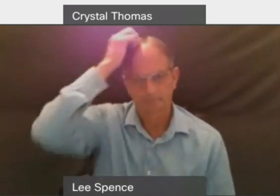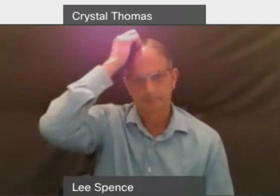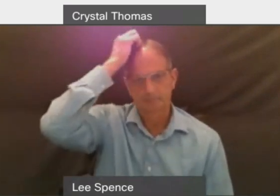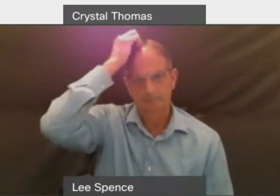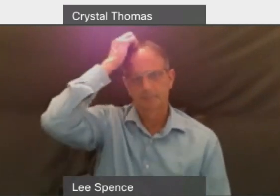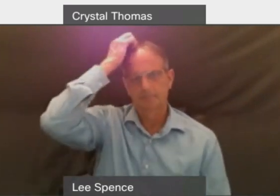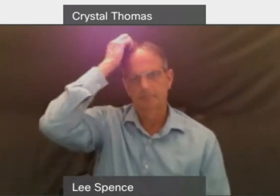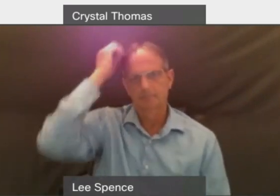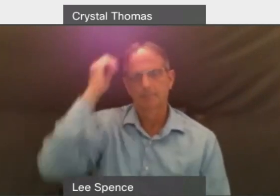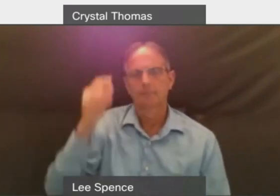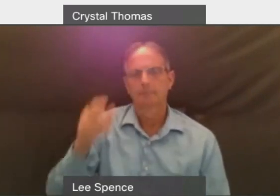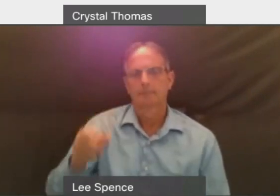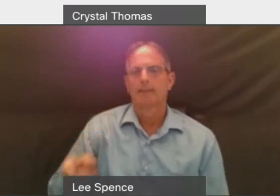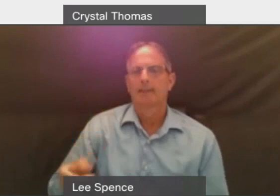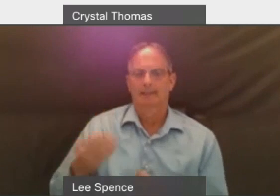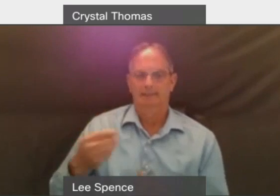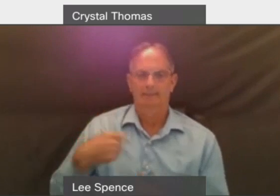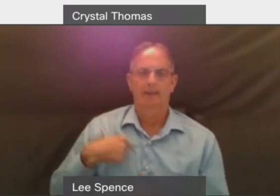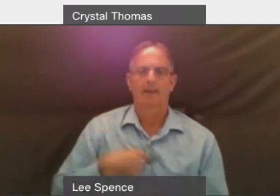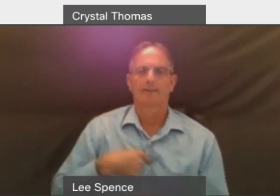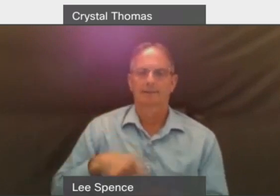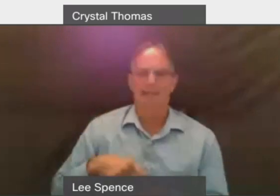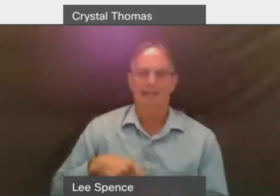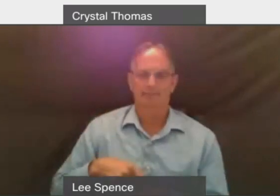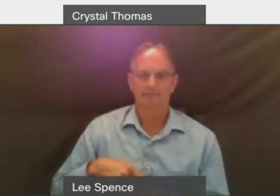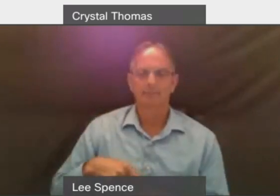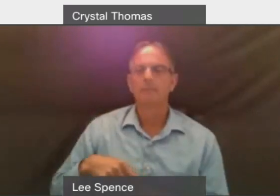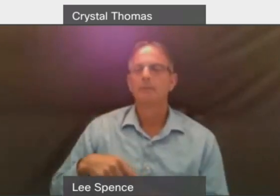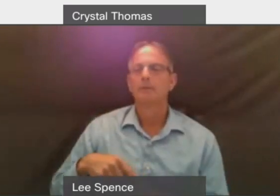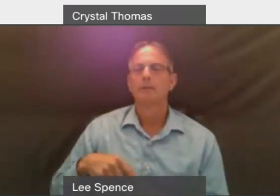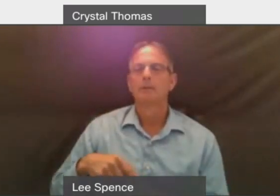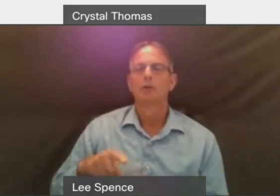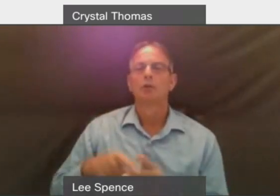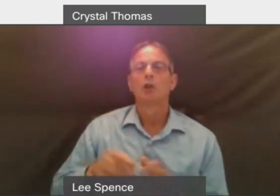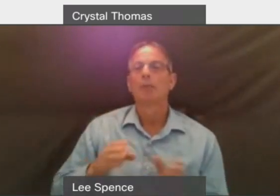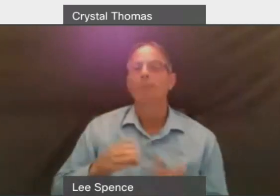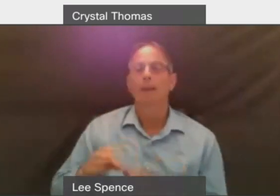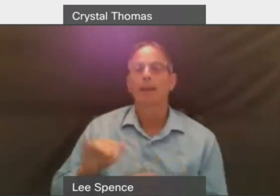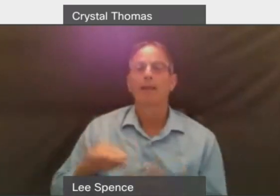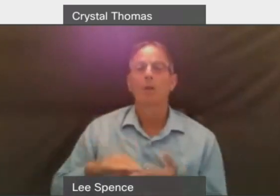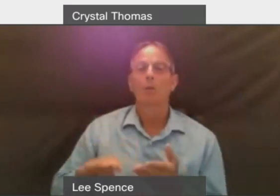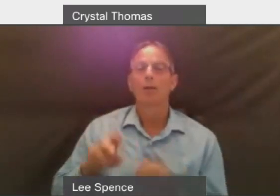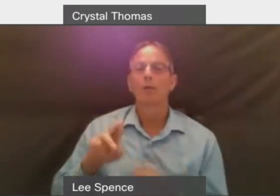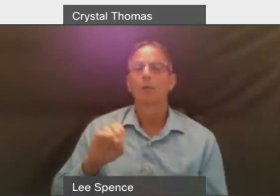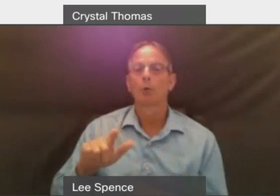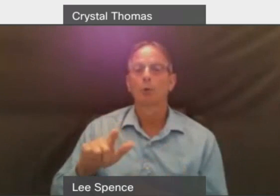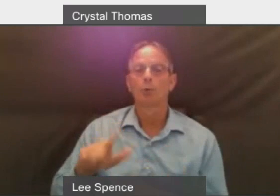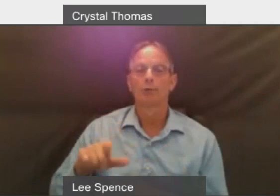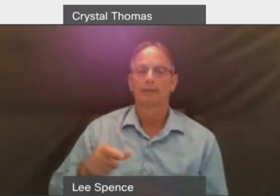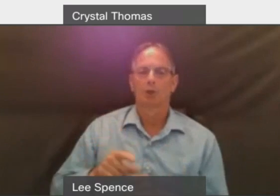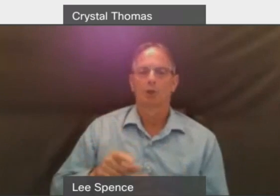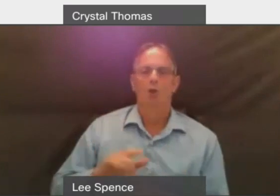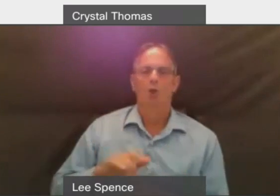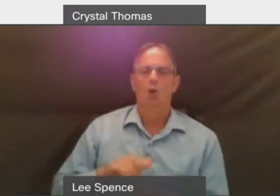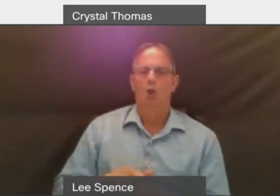This also gives us a lot of time. You know, we'll start planning for that waiver renewal sometime early in 2022, and it will